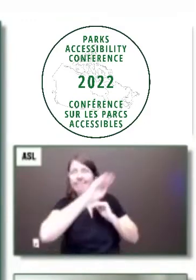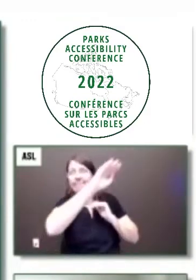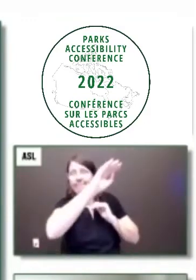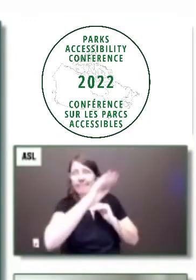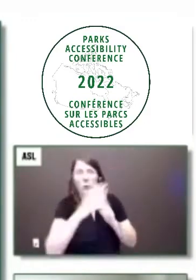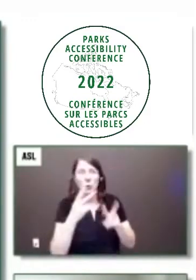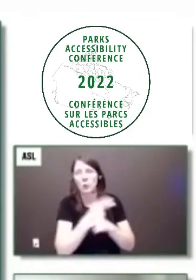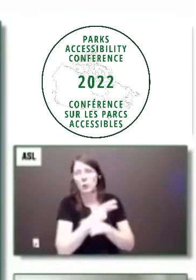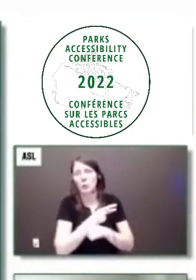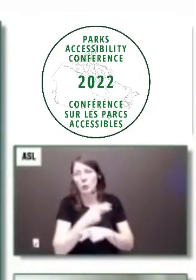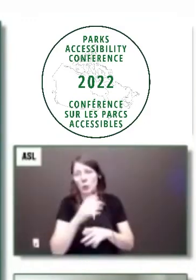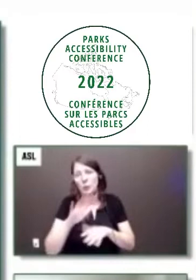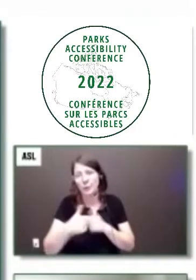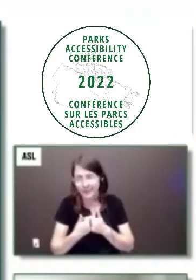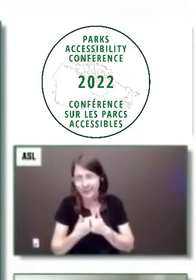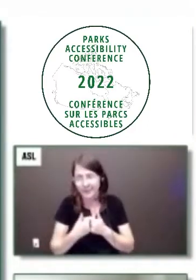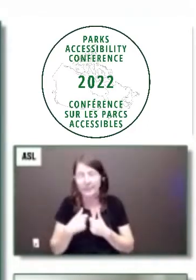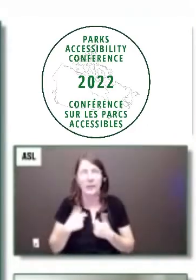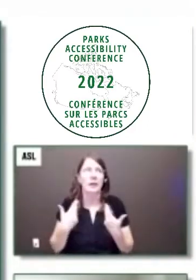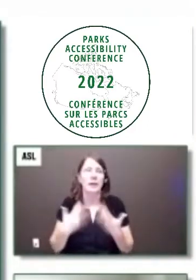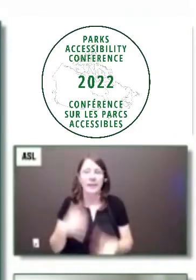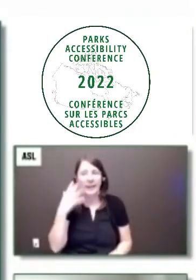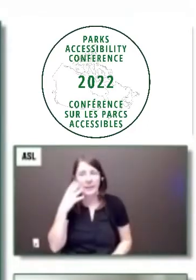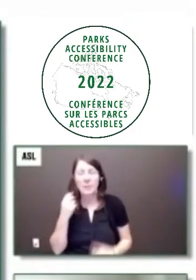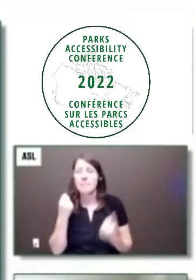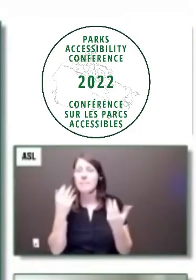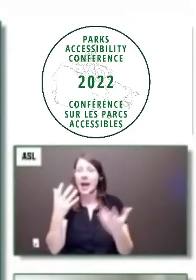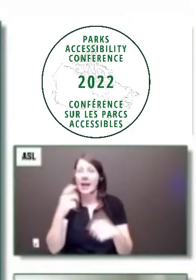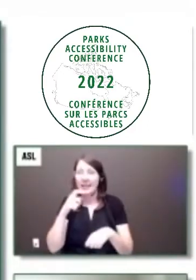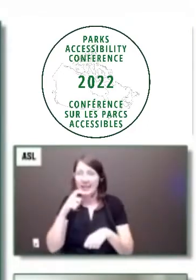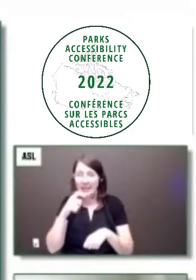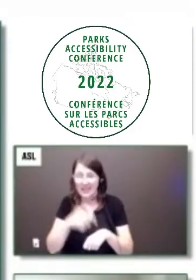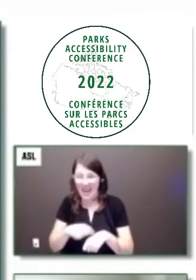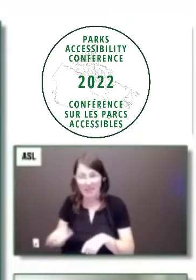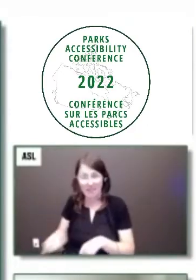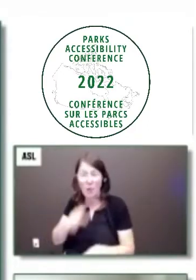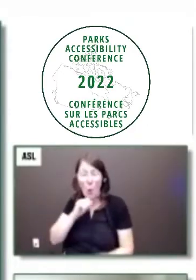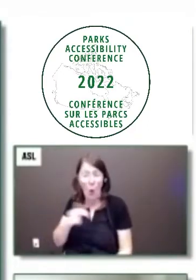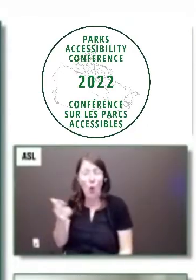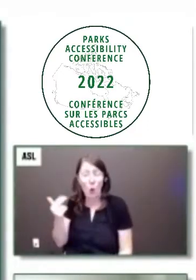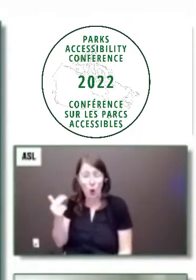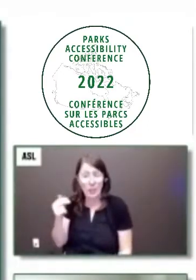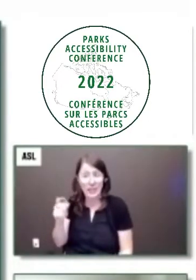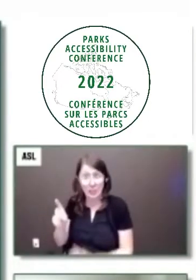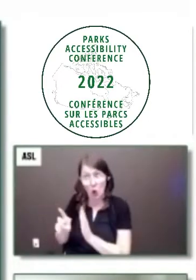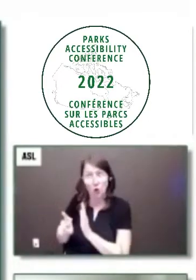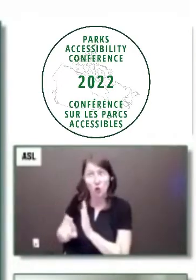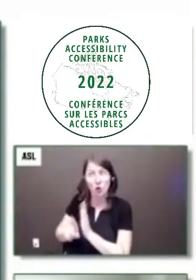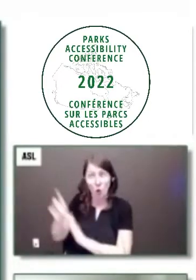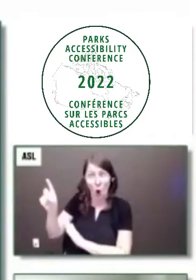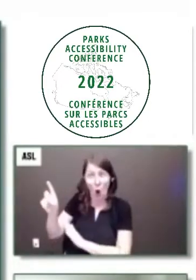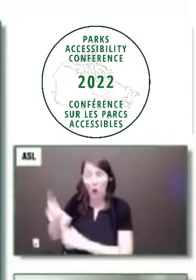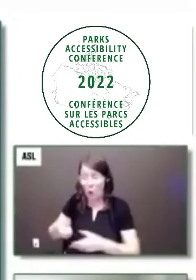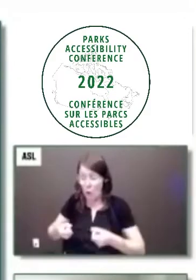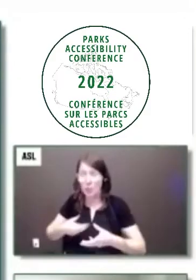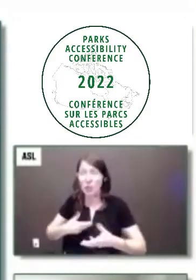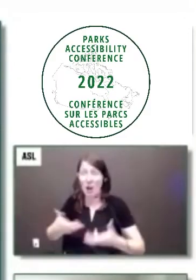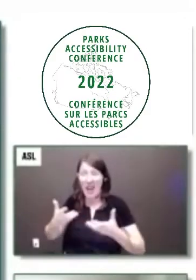many times with my little sister having to push an extremely tall 13-year-old and a heavy wheelchair up a gravel hill is not